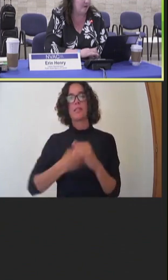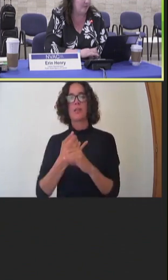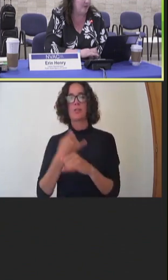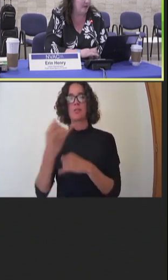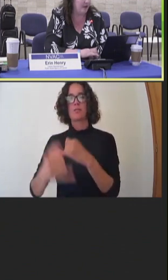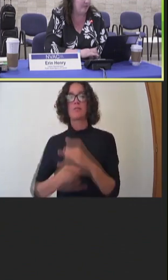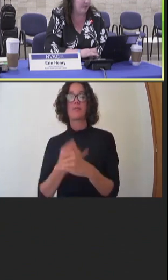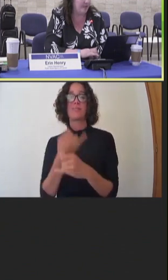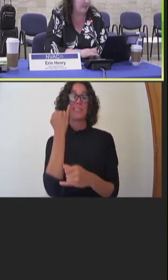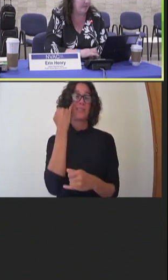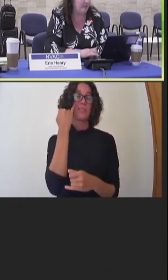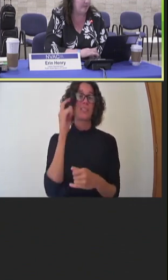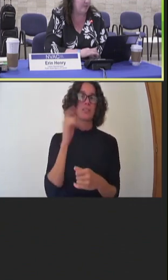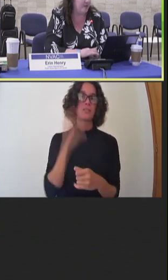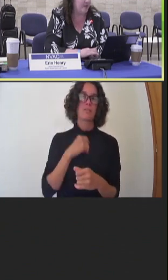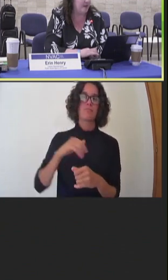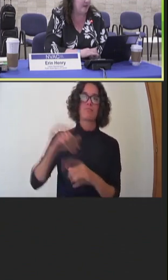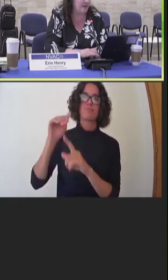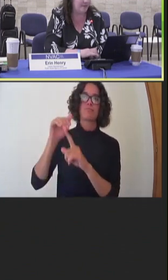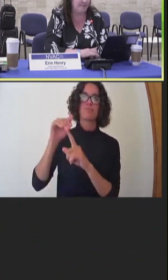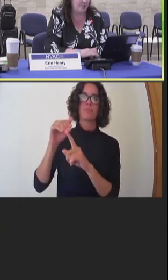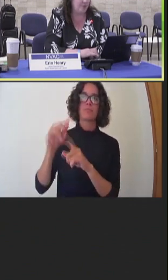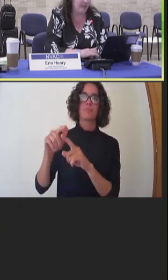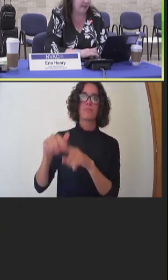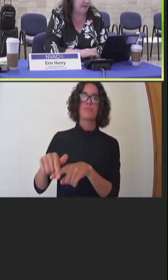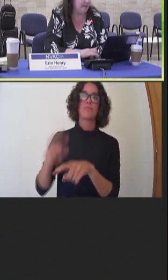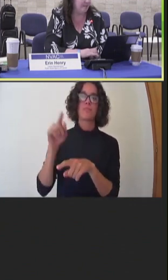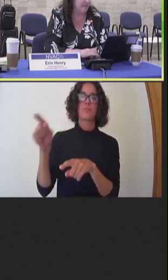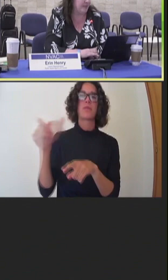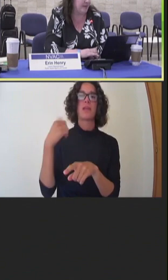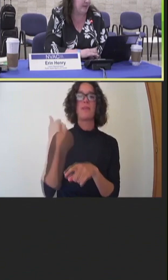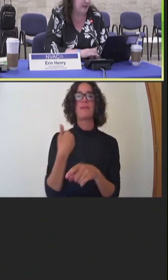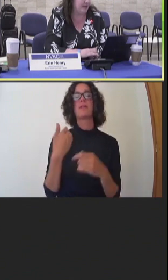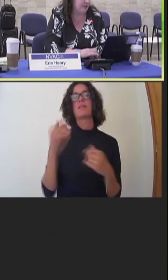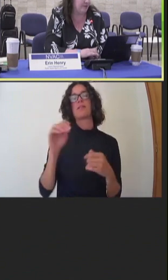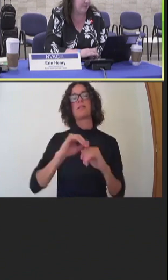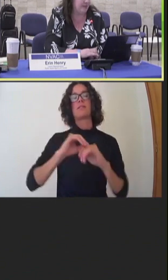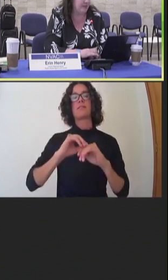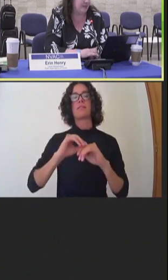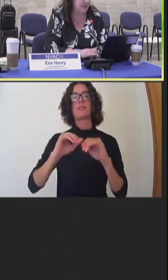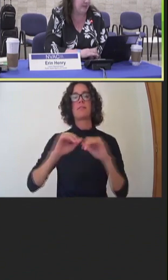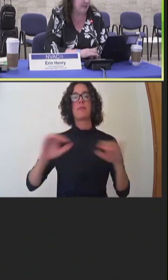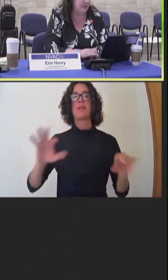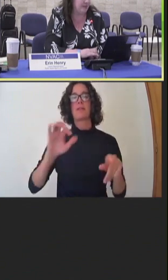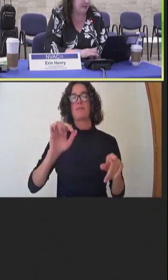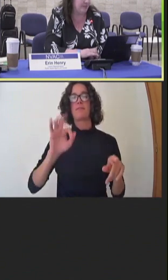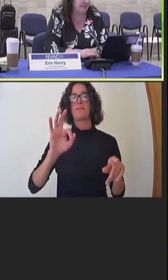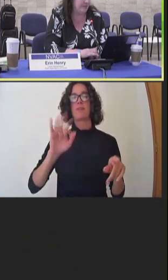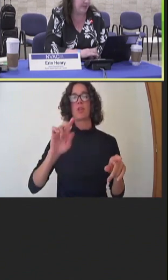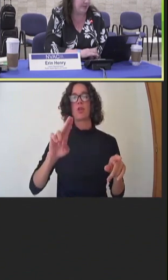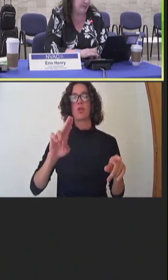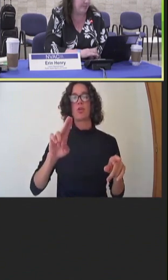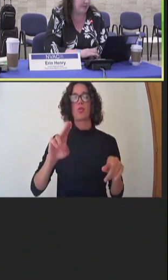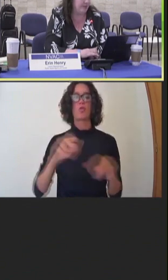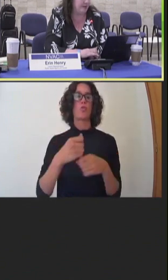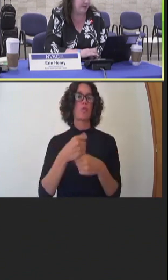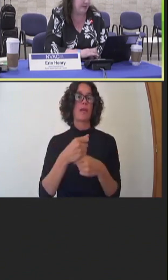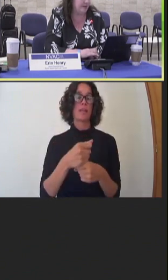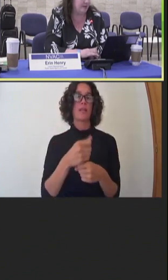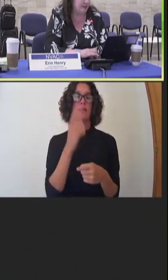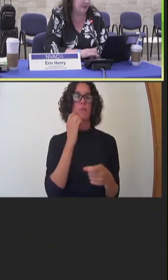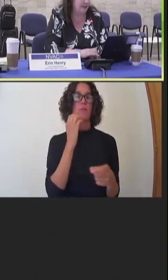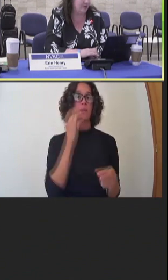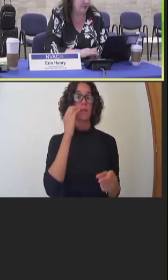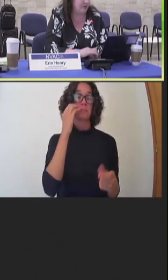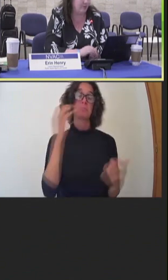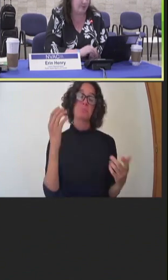call upon having pandemic flu created. As for measles, we've had a very busy year to